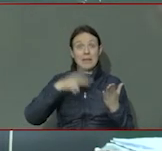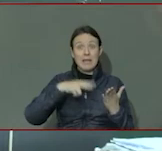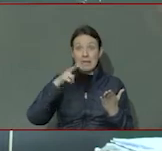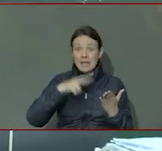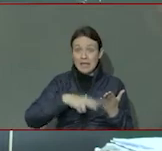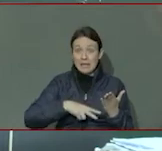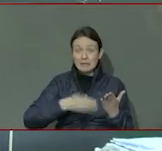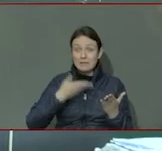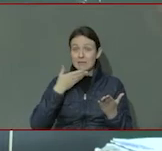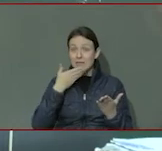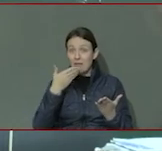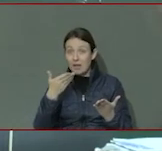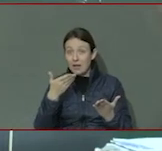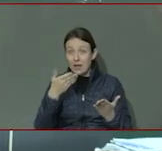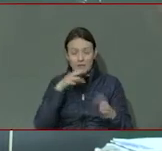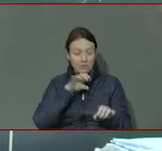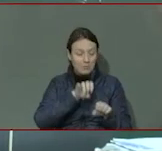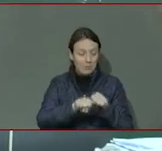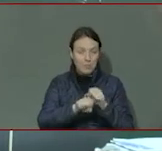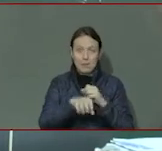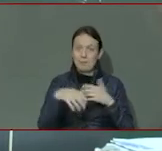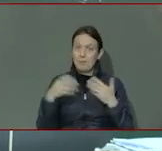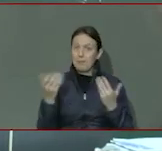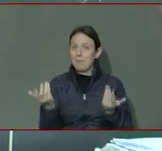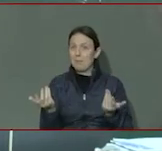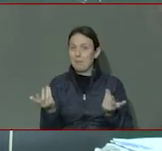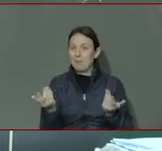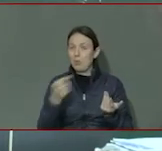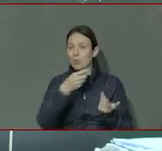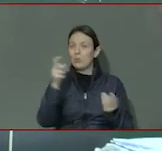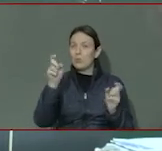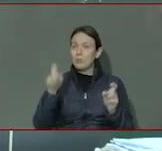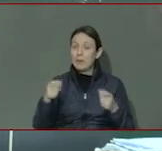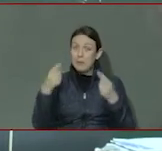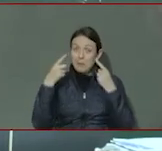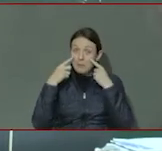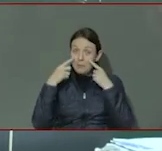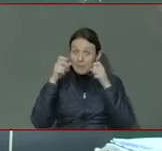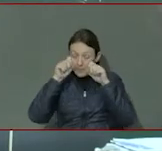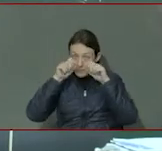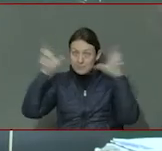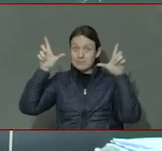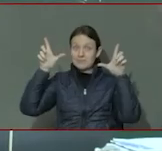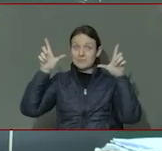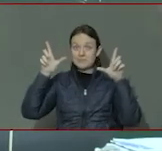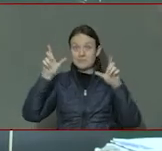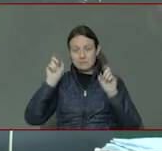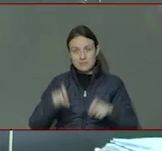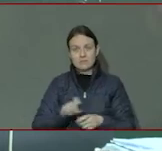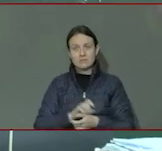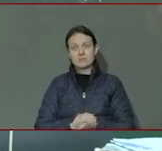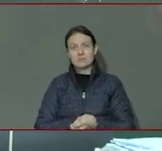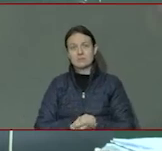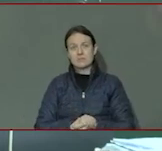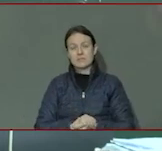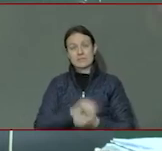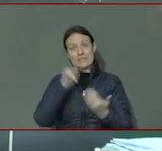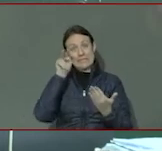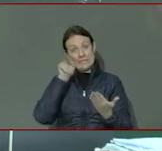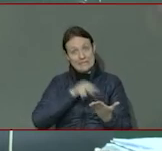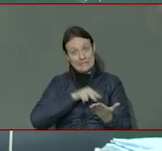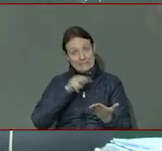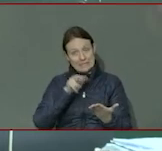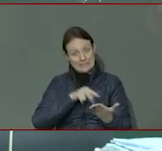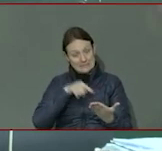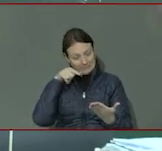already that's given here in the paper. That means you must open your eyes and you must read what it